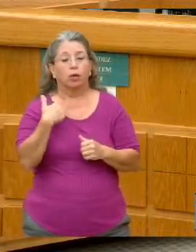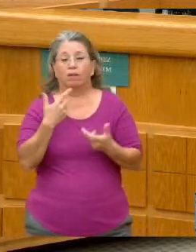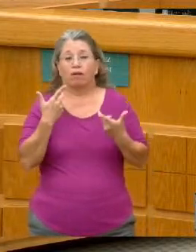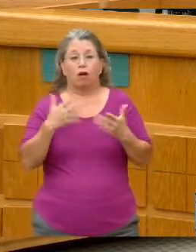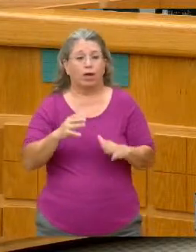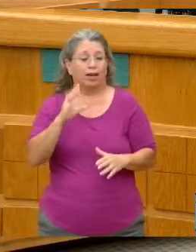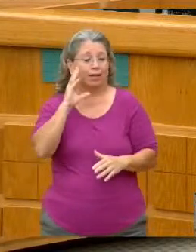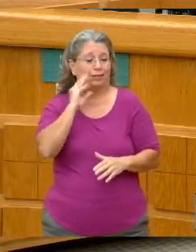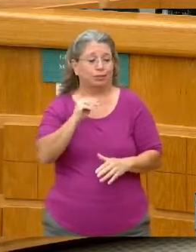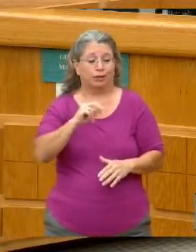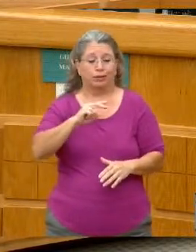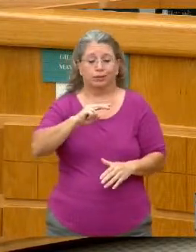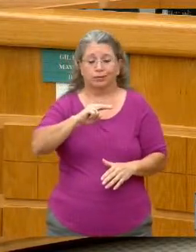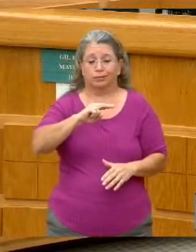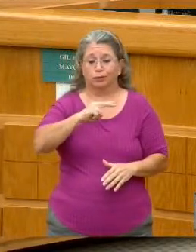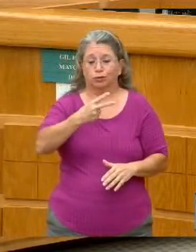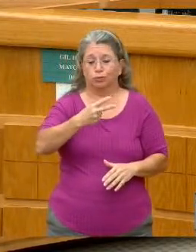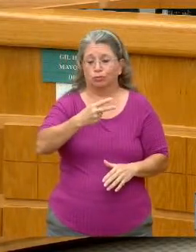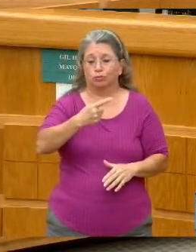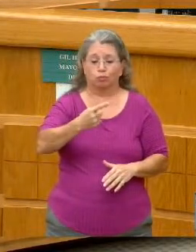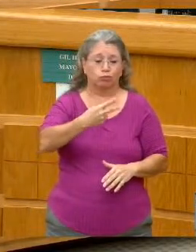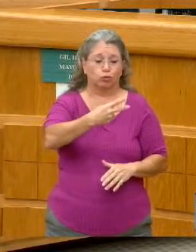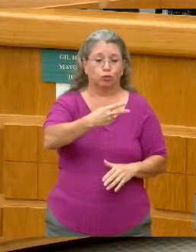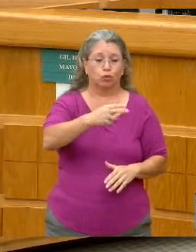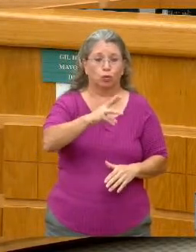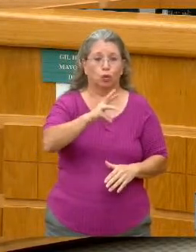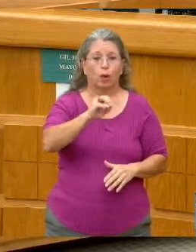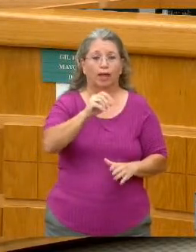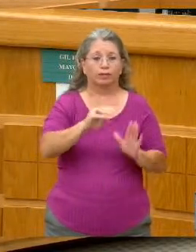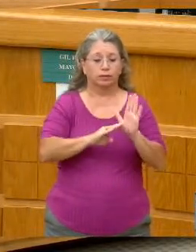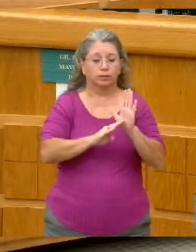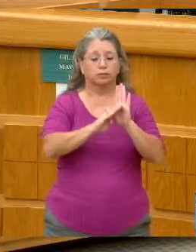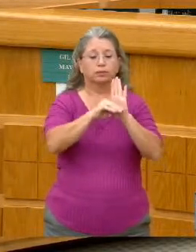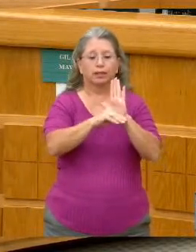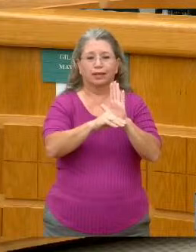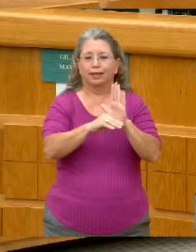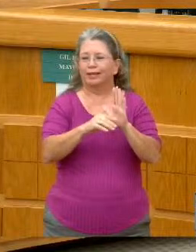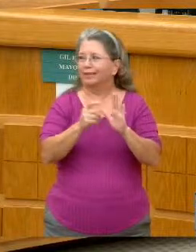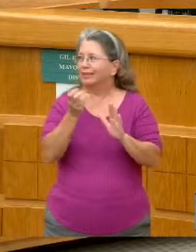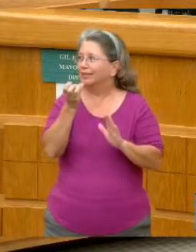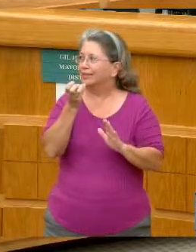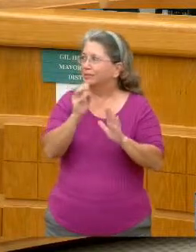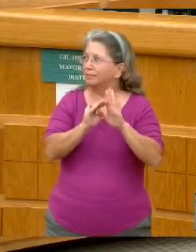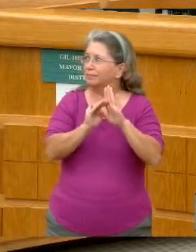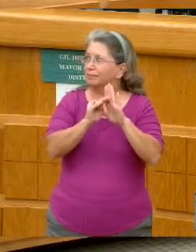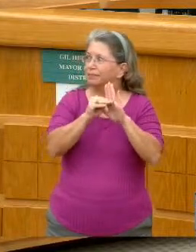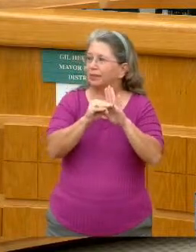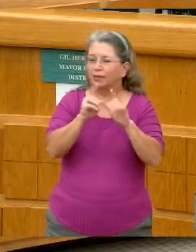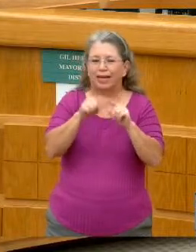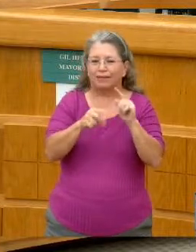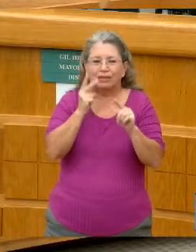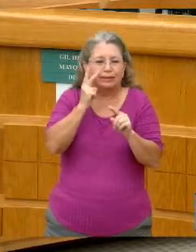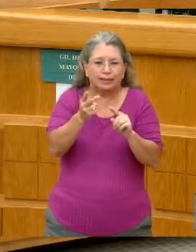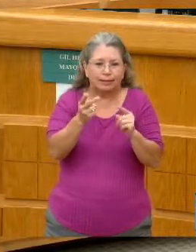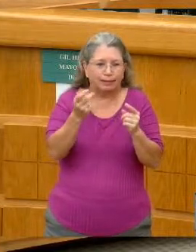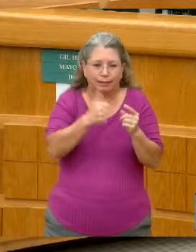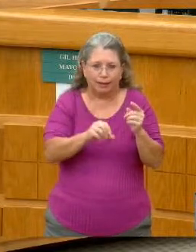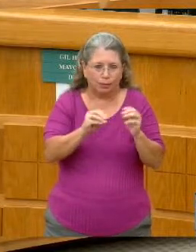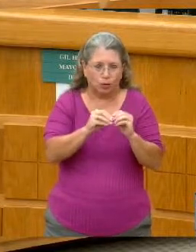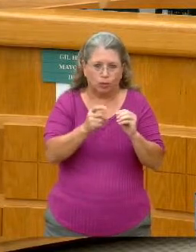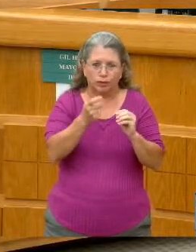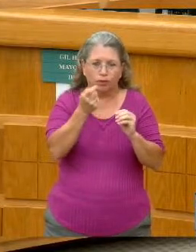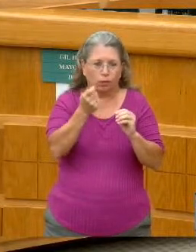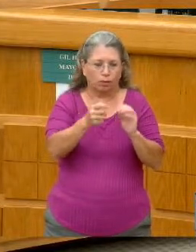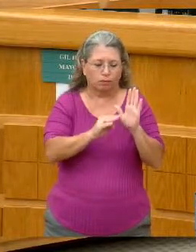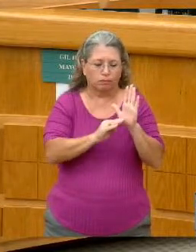or third wave, depending on how you want to count it. This is what the first wave looked like. You can't even see it anymore. It's just a ripple in the pond, right? And then